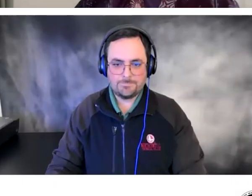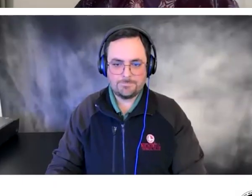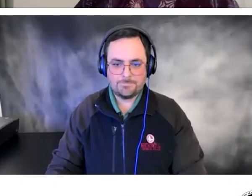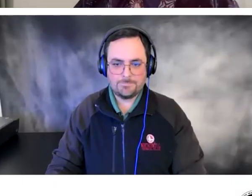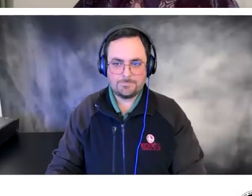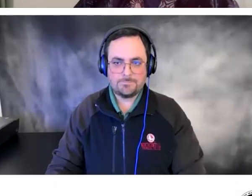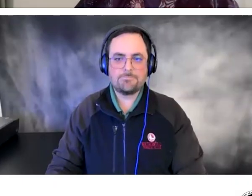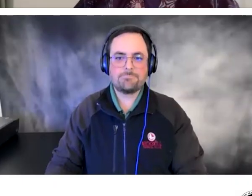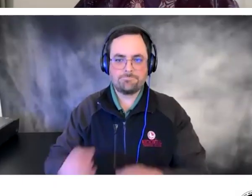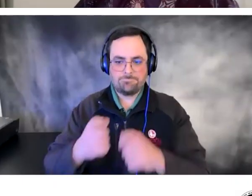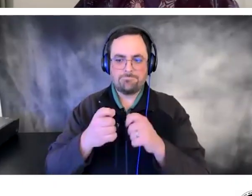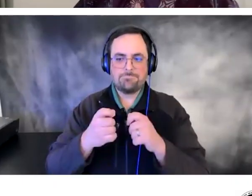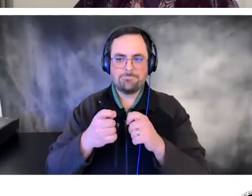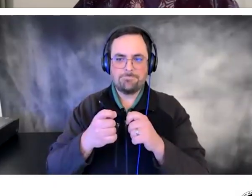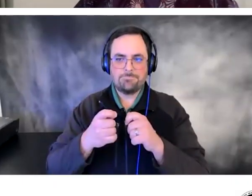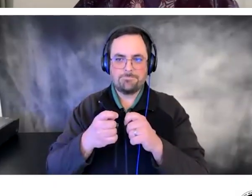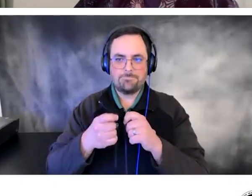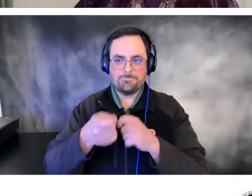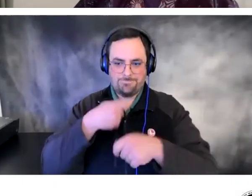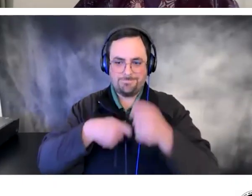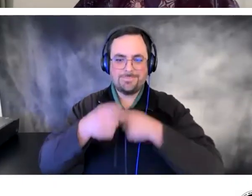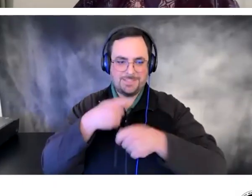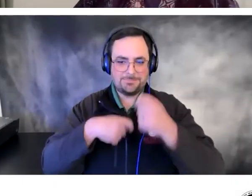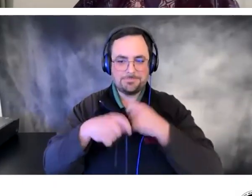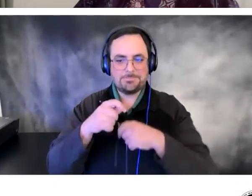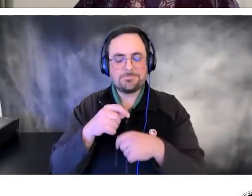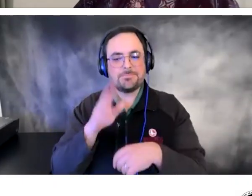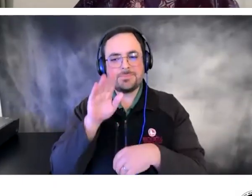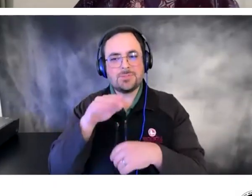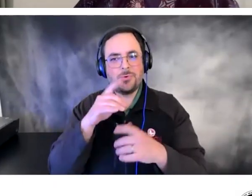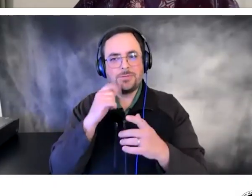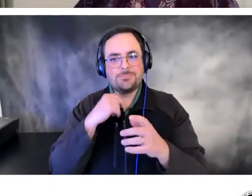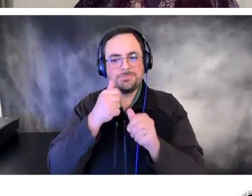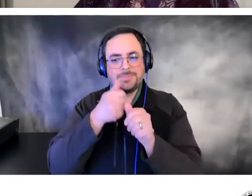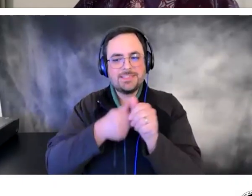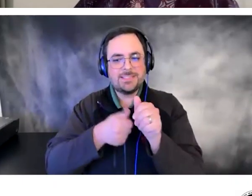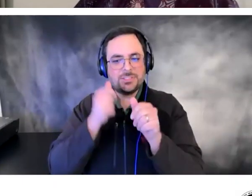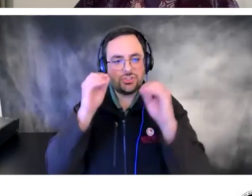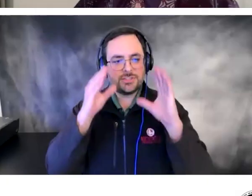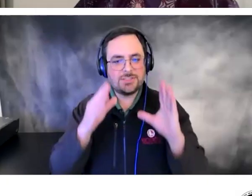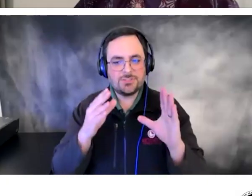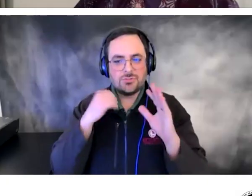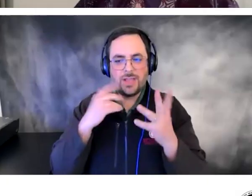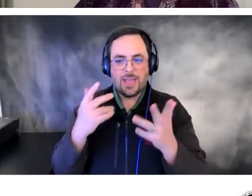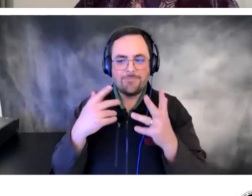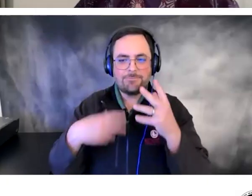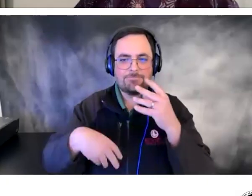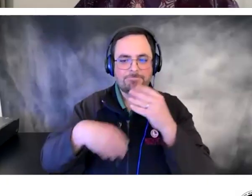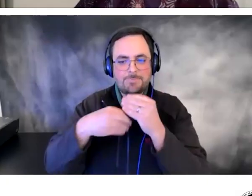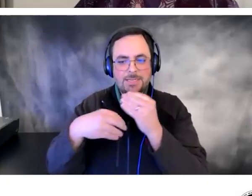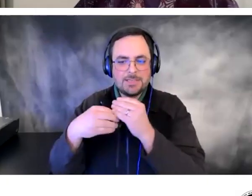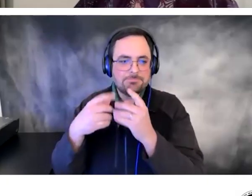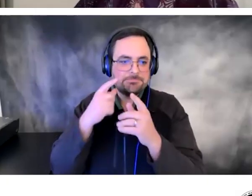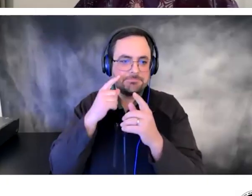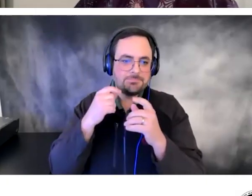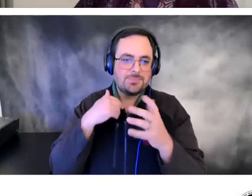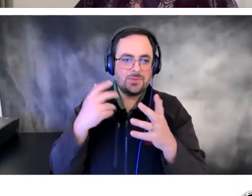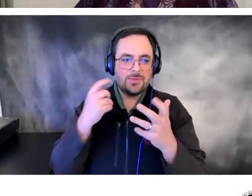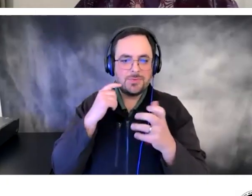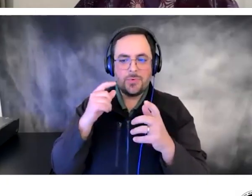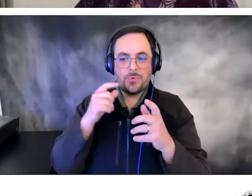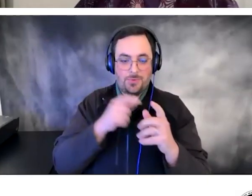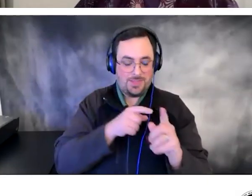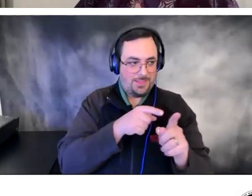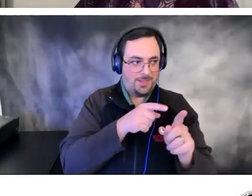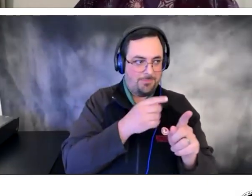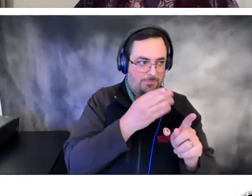So the teacher has stored each story box in a blue bin. And when they engage in a read aloud or shared reading, the students place objects